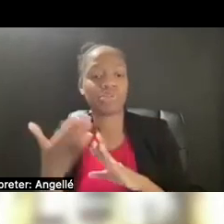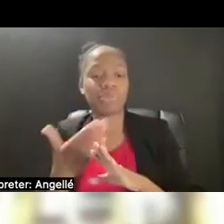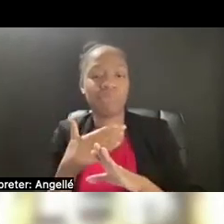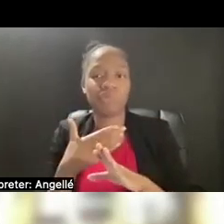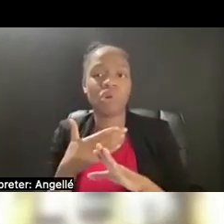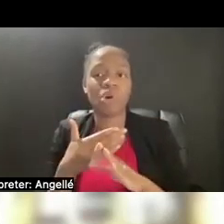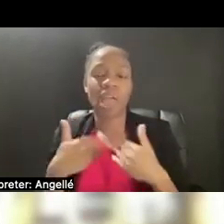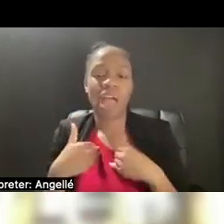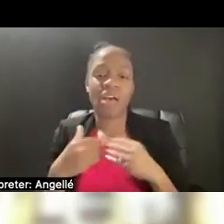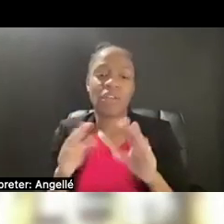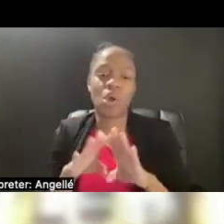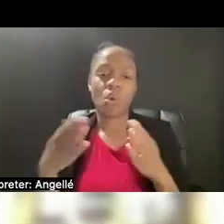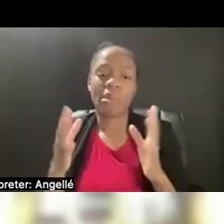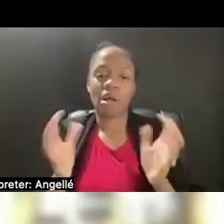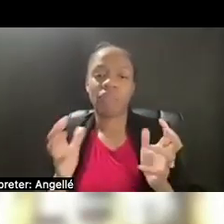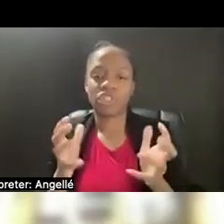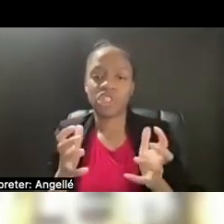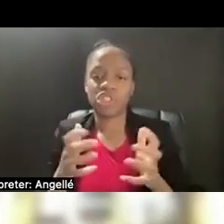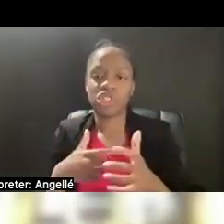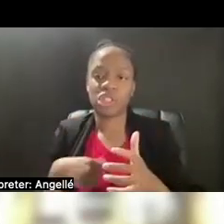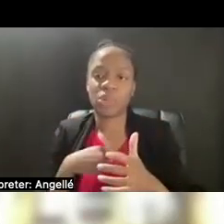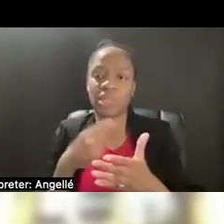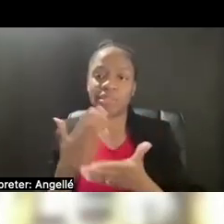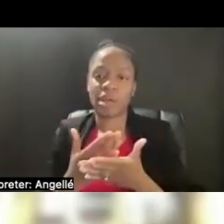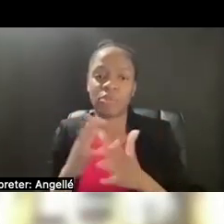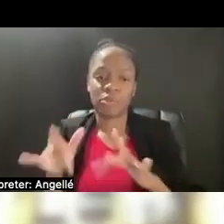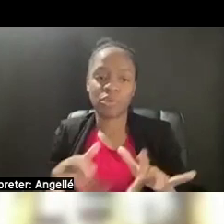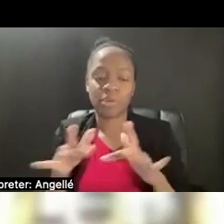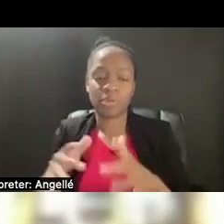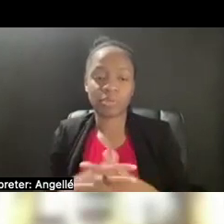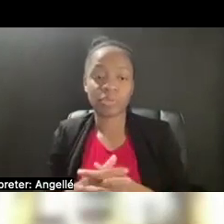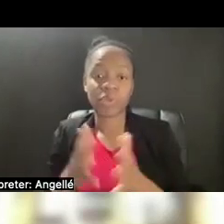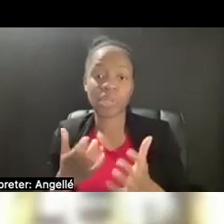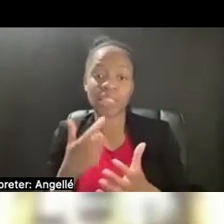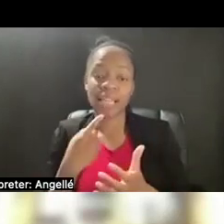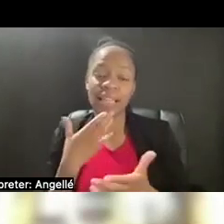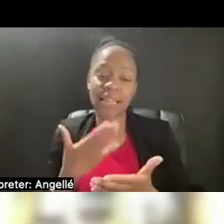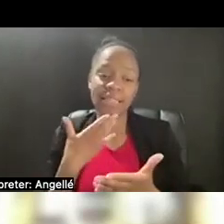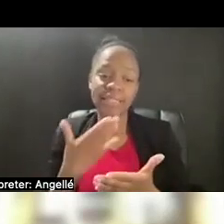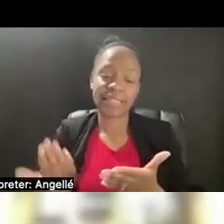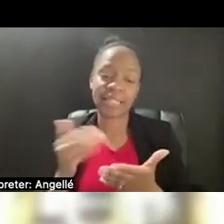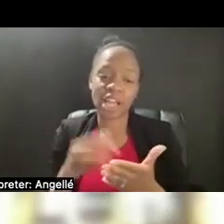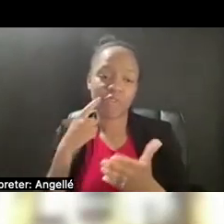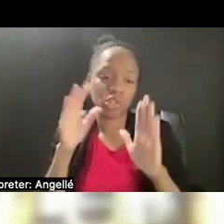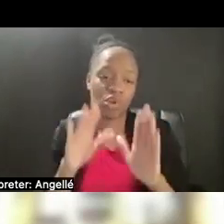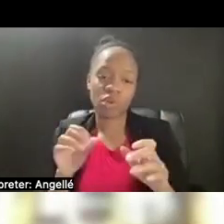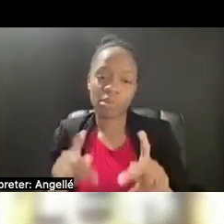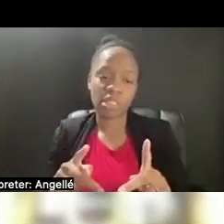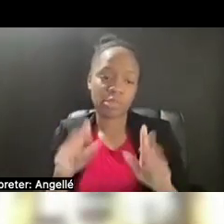more open conversation and we stop the recording. Yeah. I just wanted to say thanks again for this wonderful opportunity. This has been a